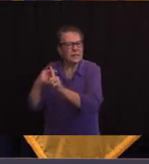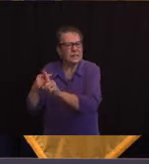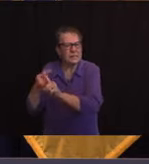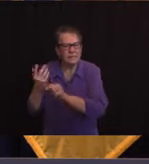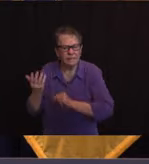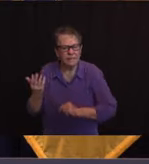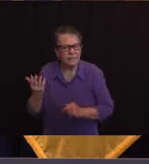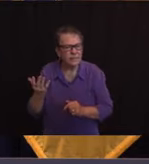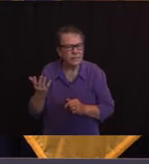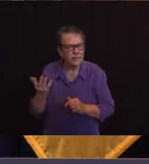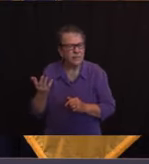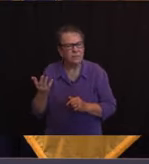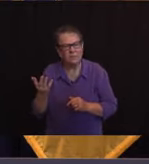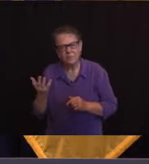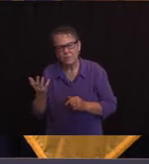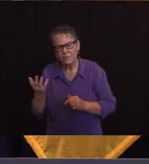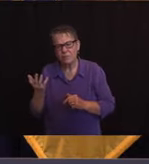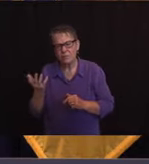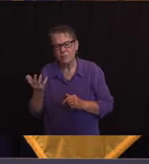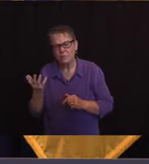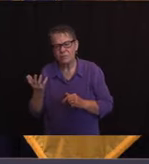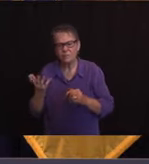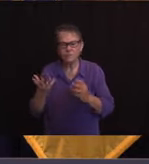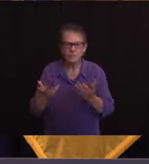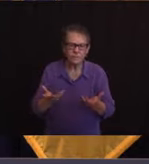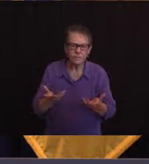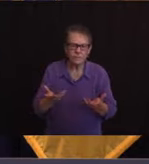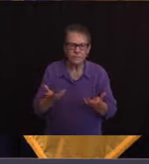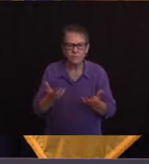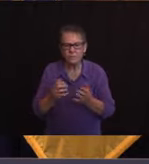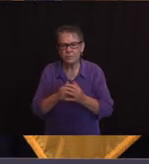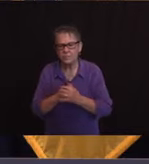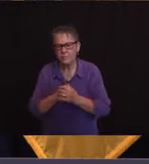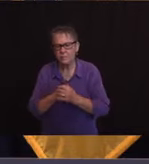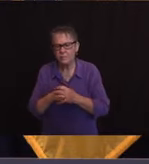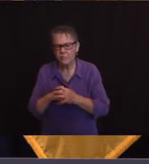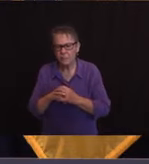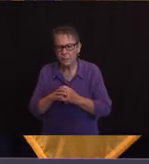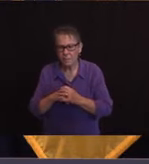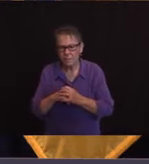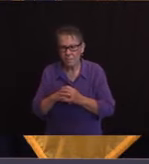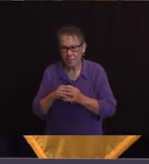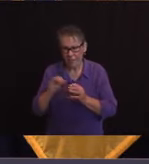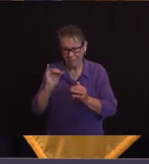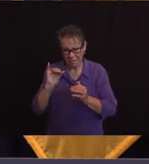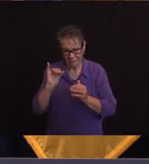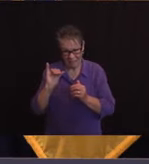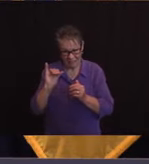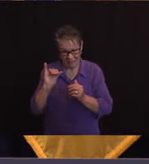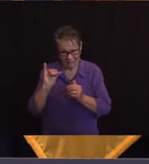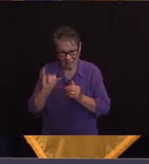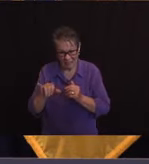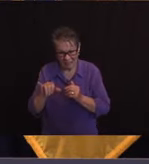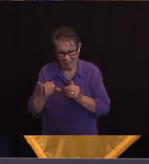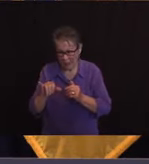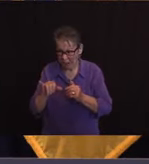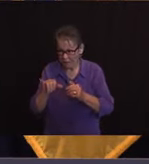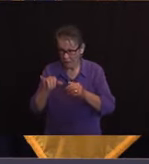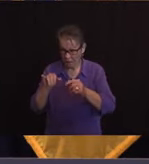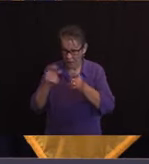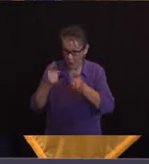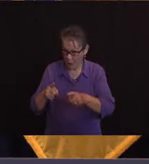this is the case, it's probably younger people that are getting infected as opposed to older people, and many of older people have